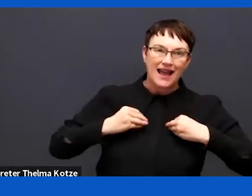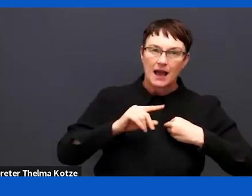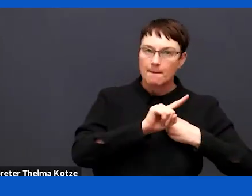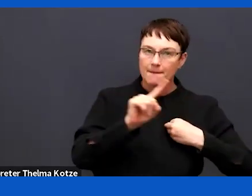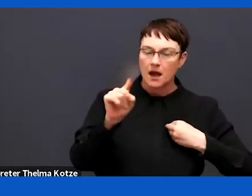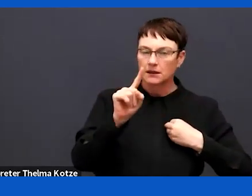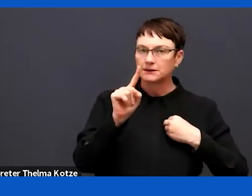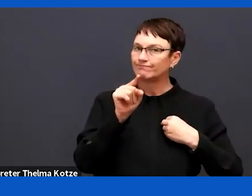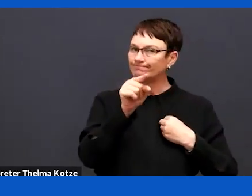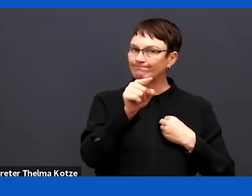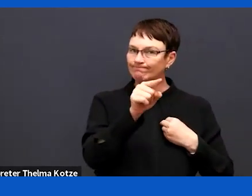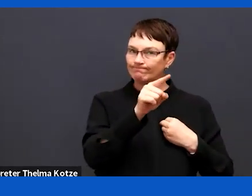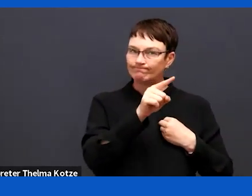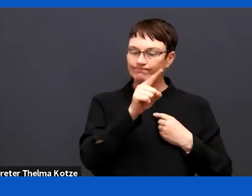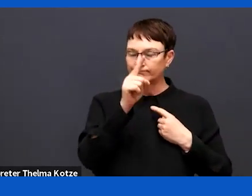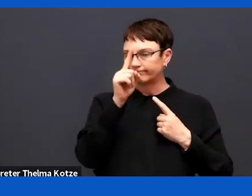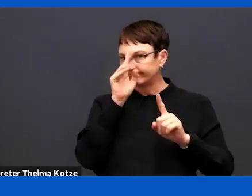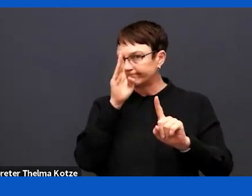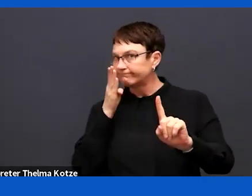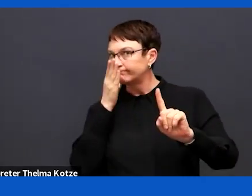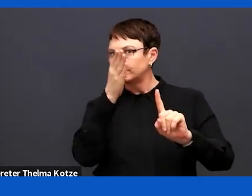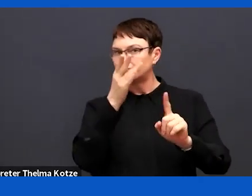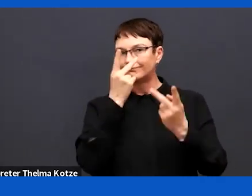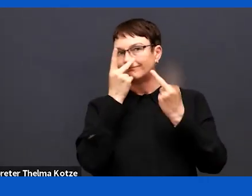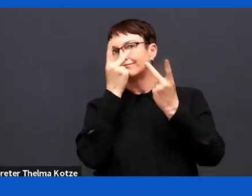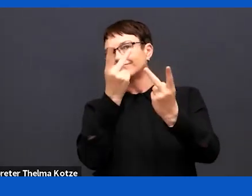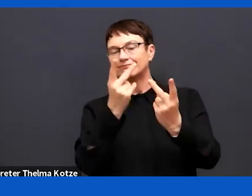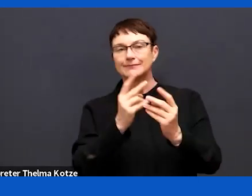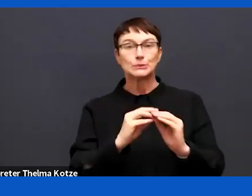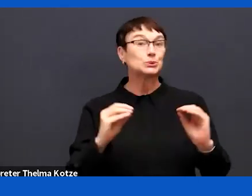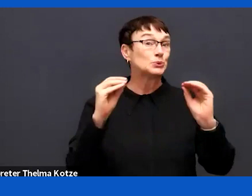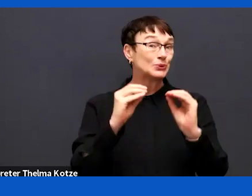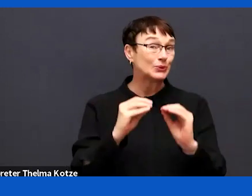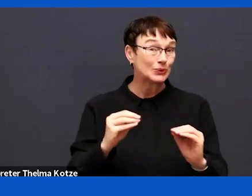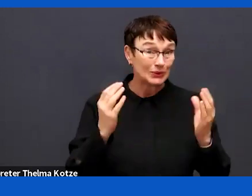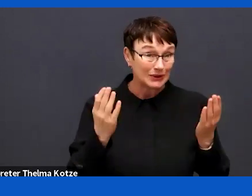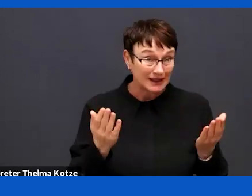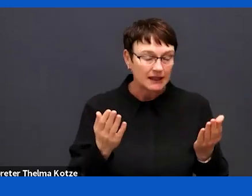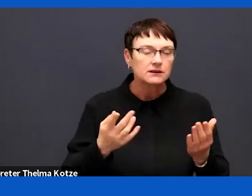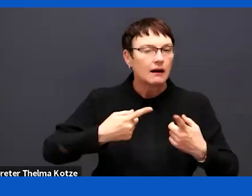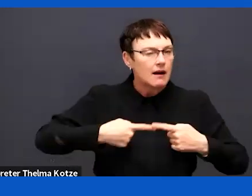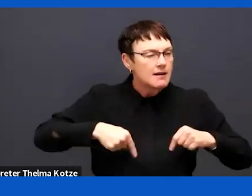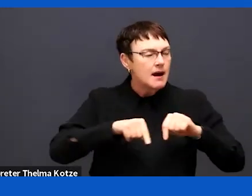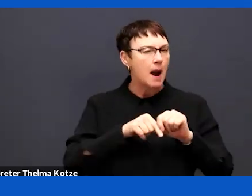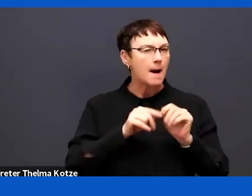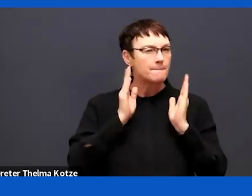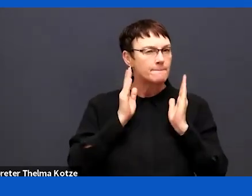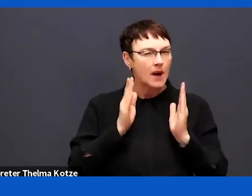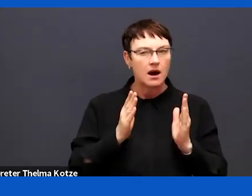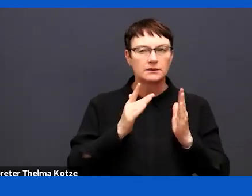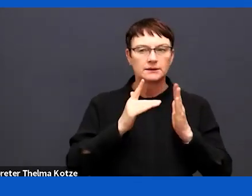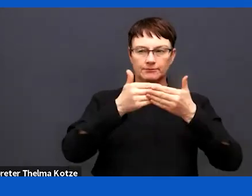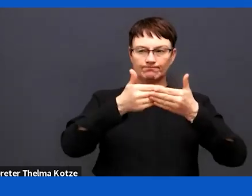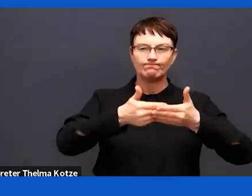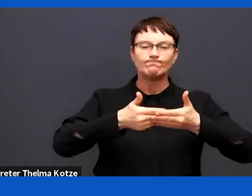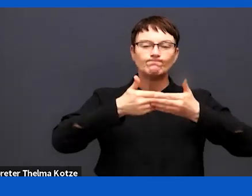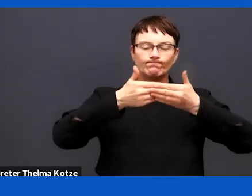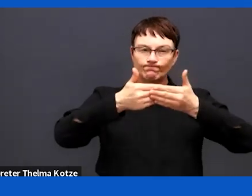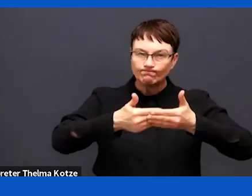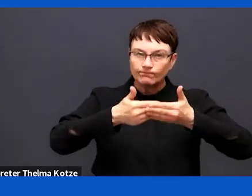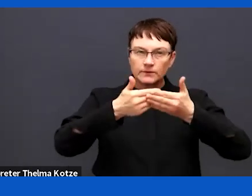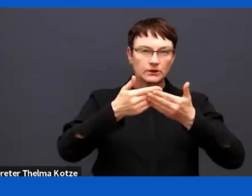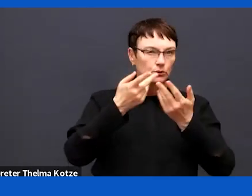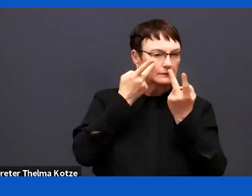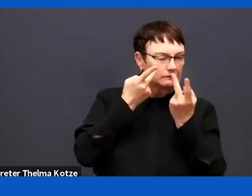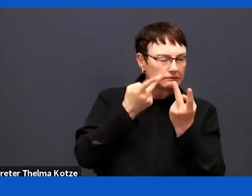the long-term outcomes of some of those are. So I think we need to be cautious in our use of